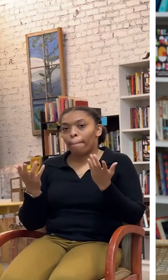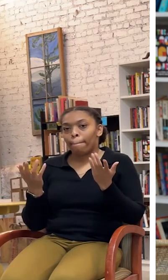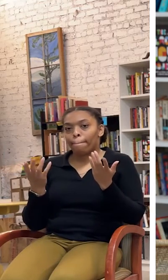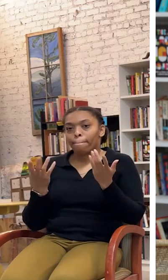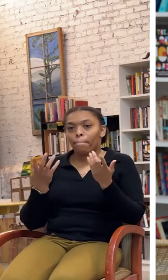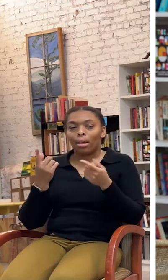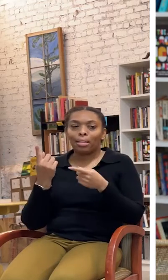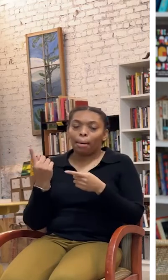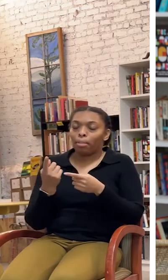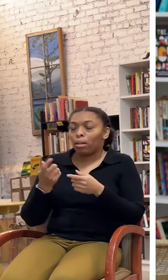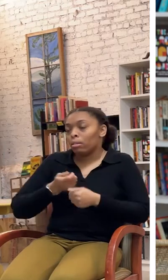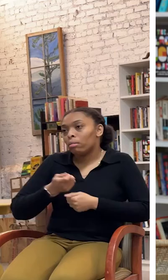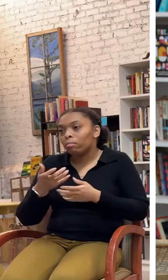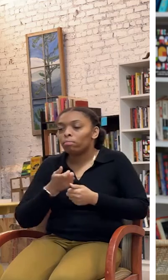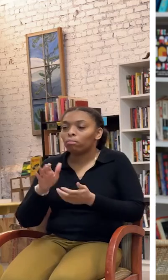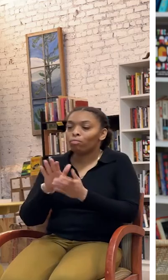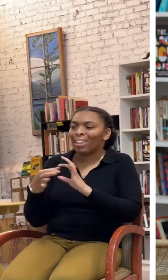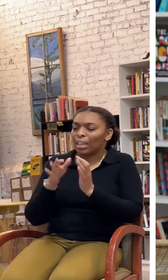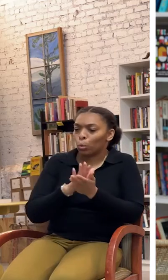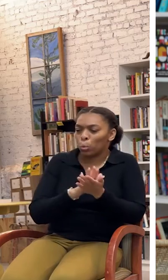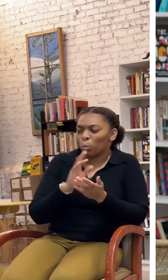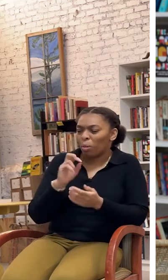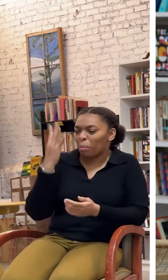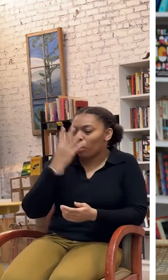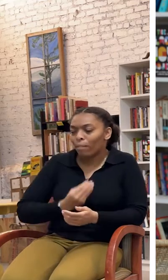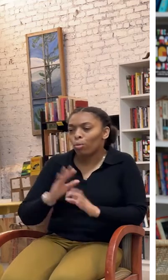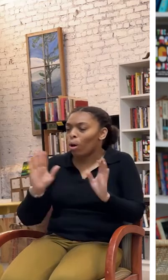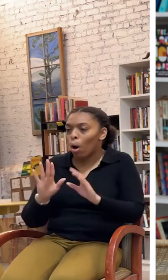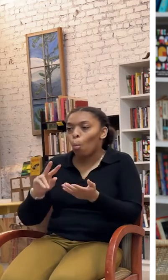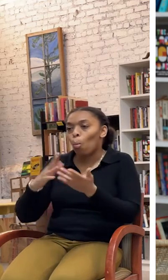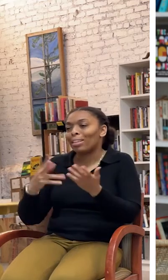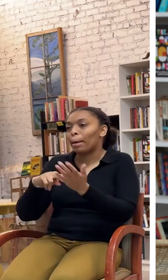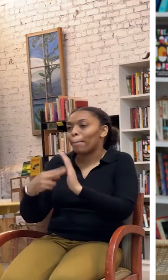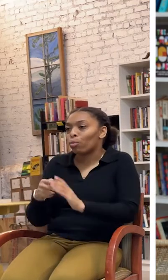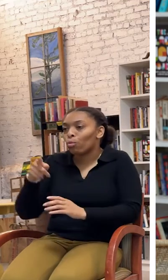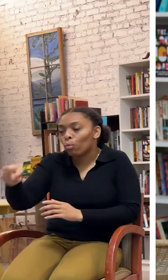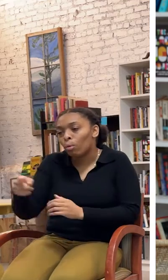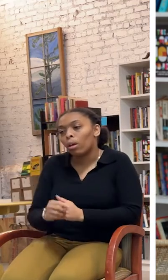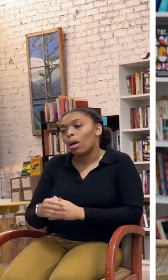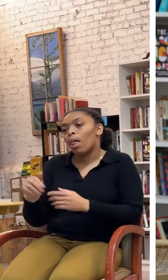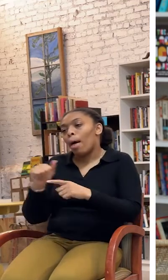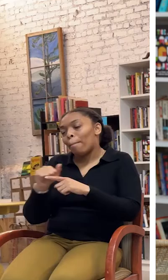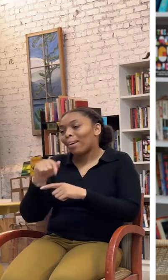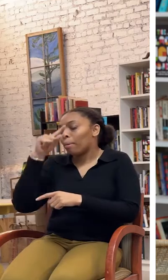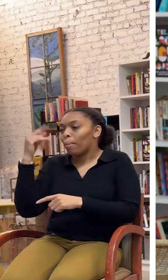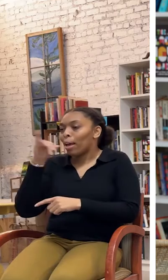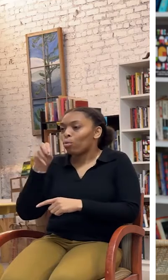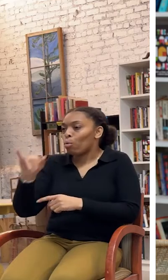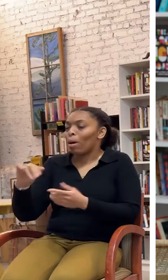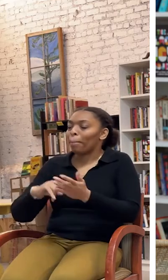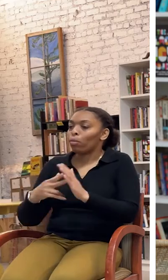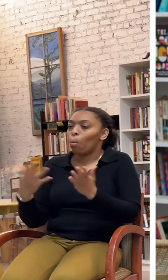is eloquent and academic and pretty, but to you and the practice of that. That's what this book is about. Am I